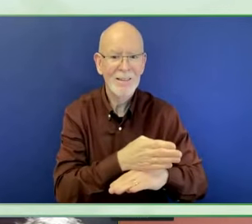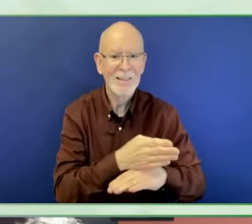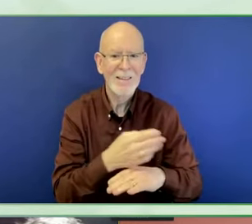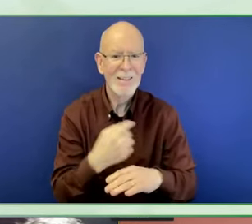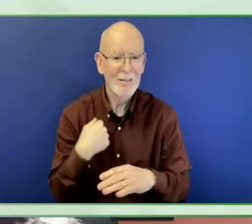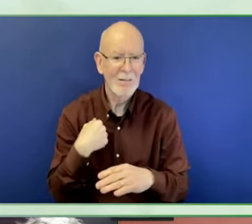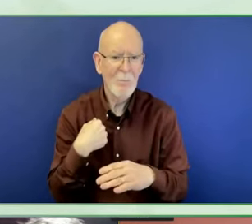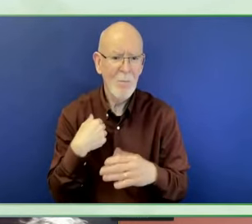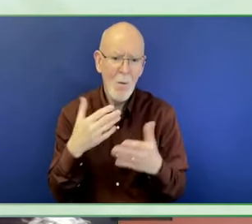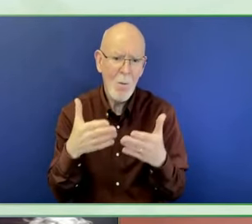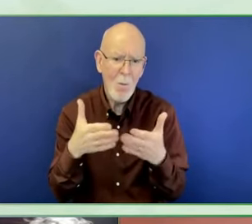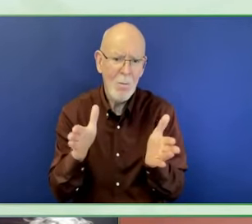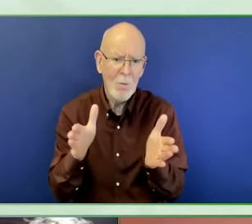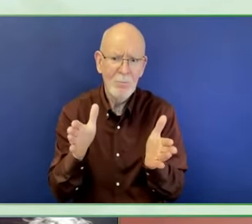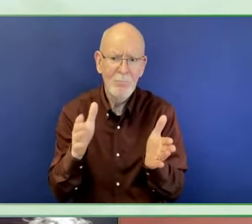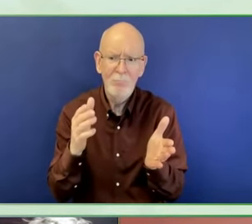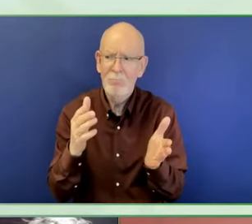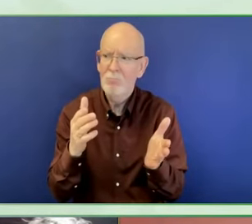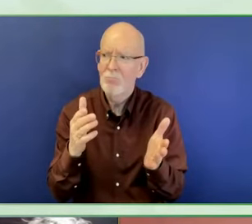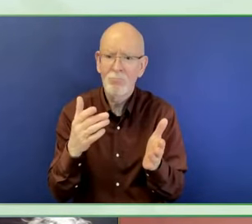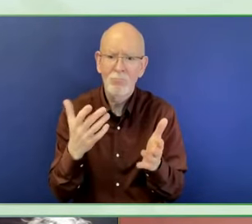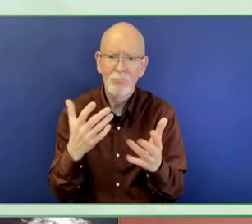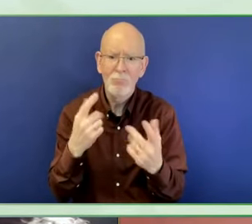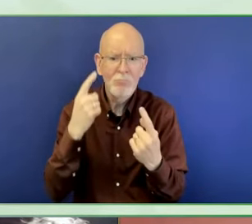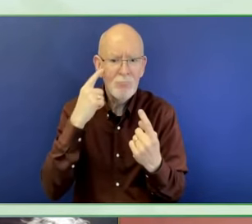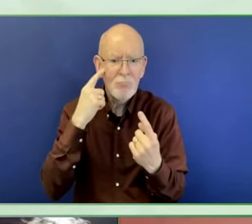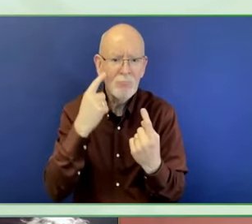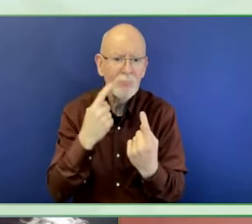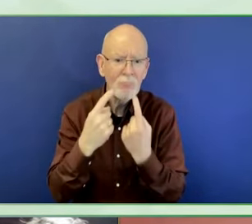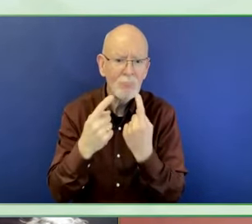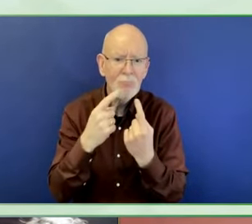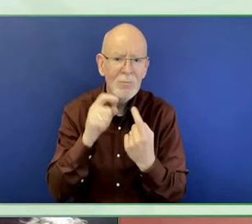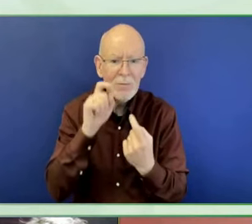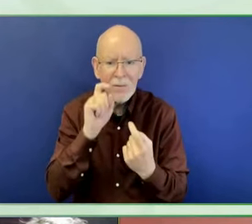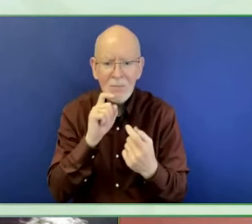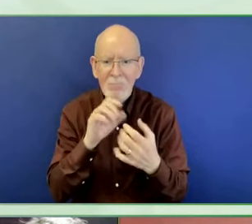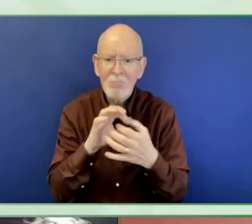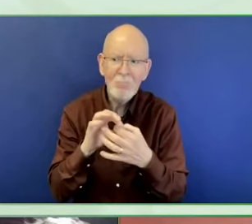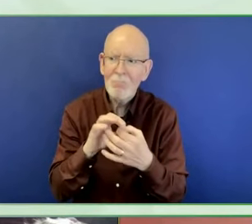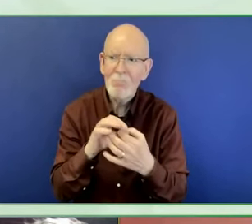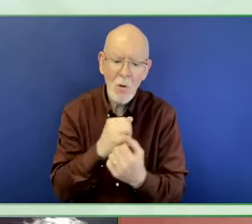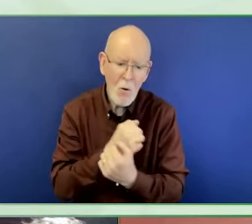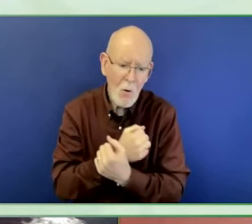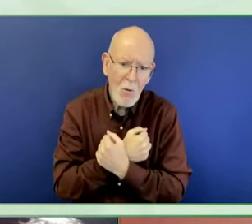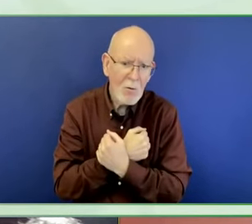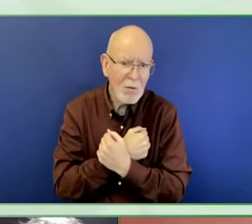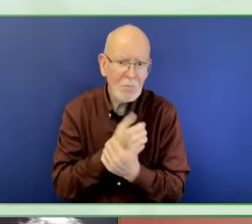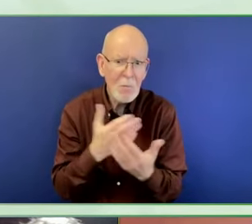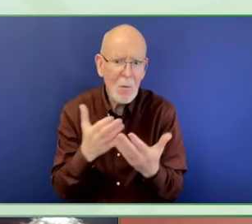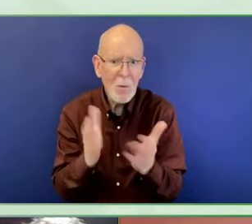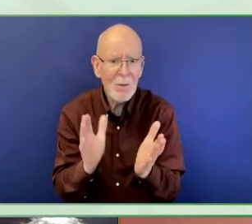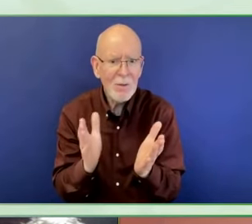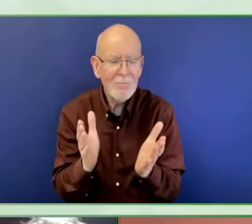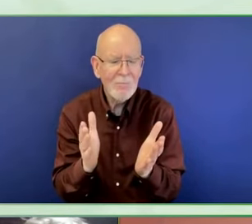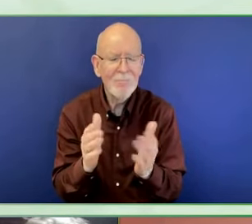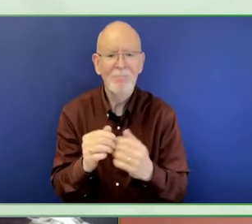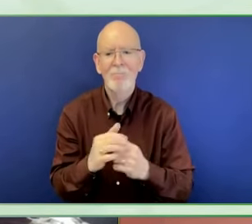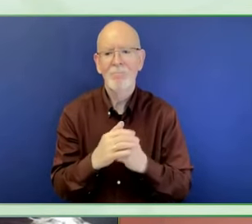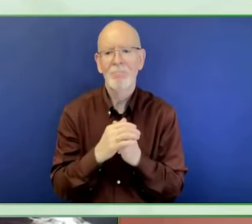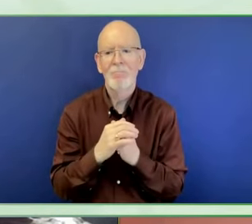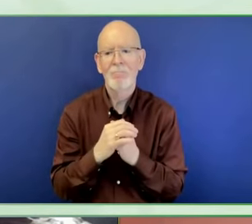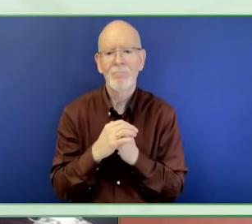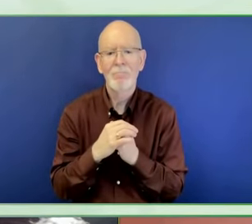HR or sex education is still taboo in Indonesia, but we believe that young people have the voice when they trust